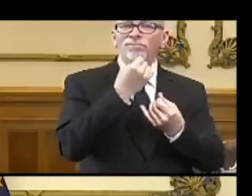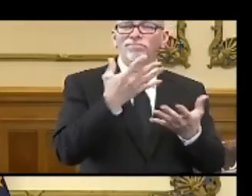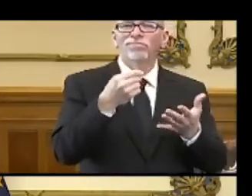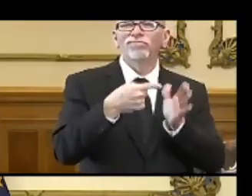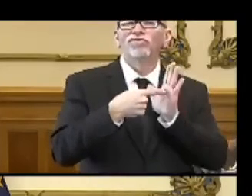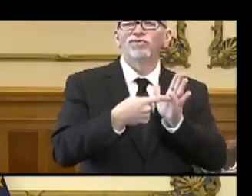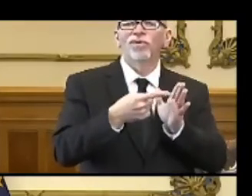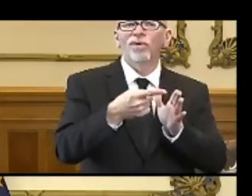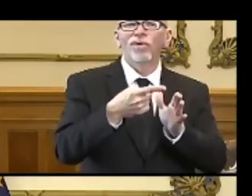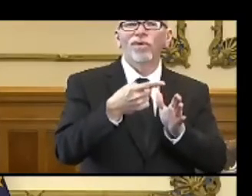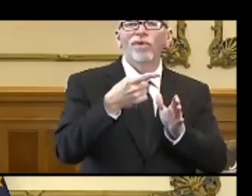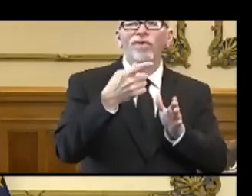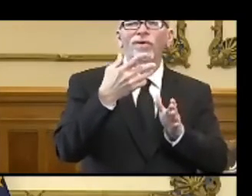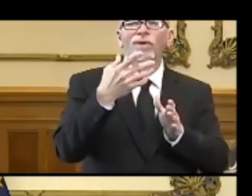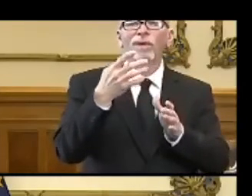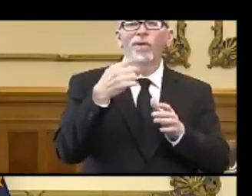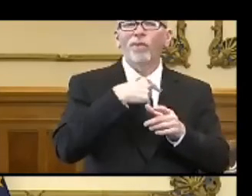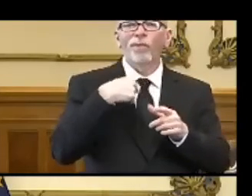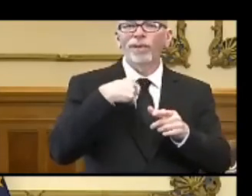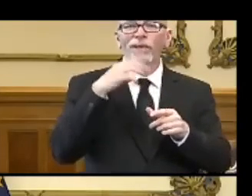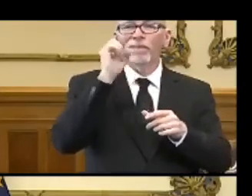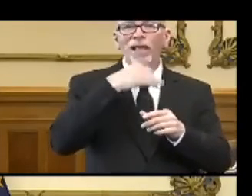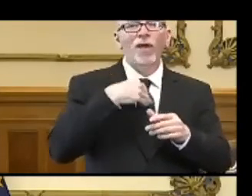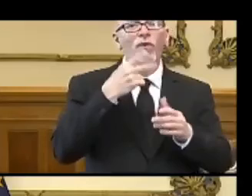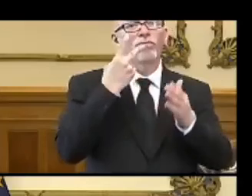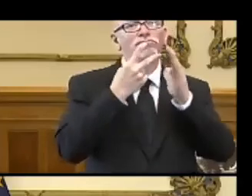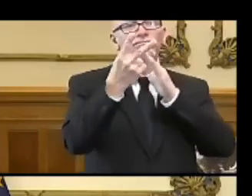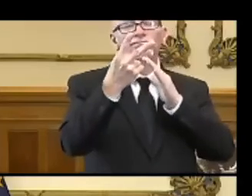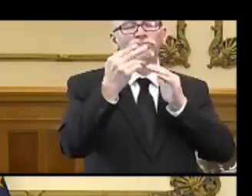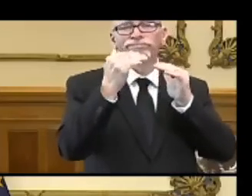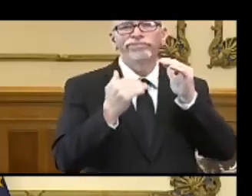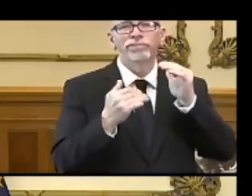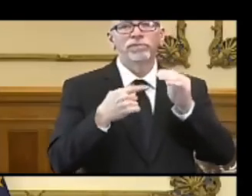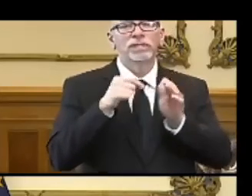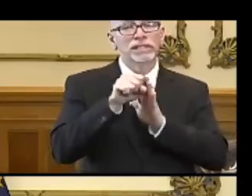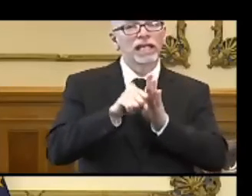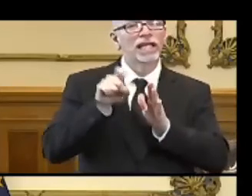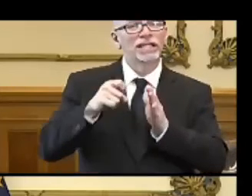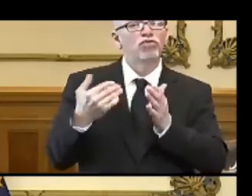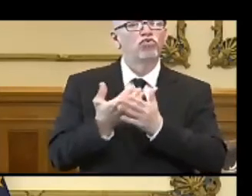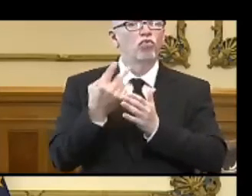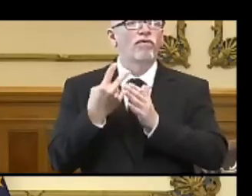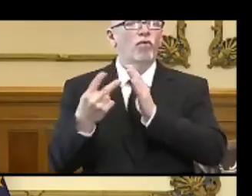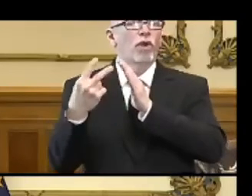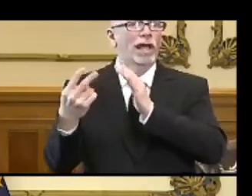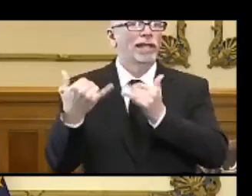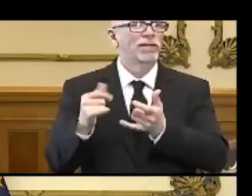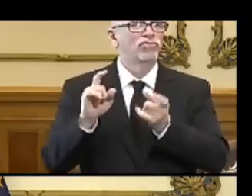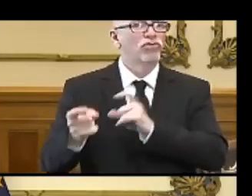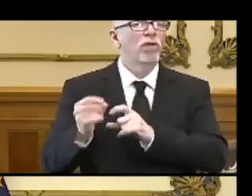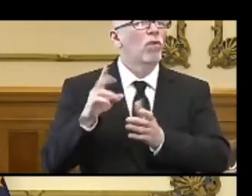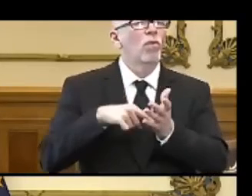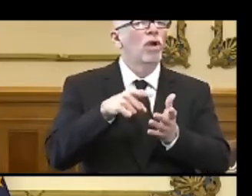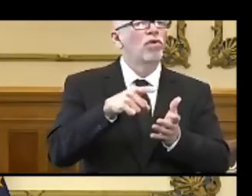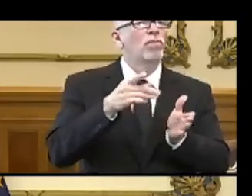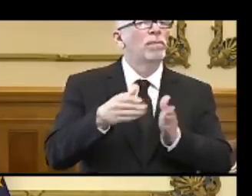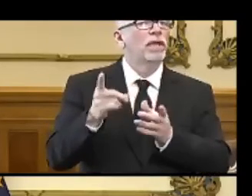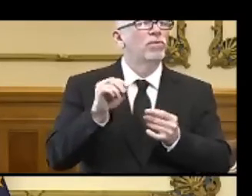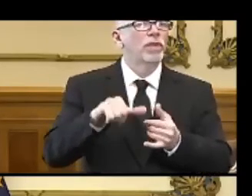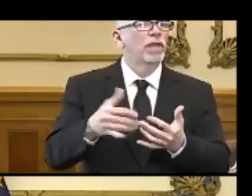showing missing the forecast by so much, does the state need a new revenue forecast? And if so, when are you looking at doing